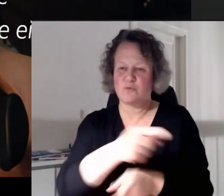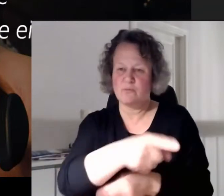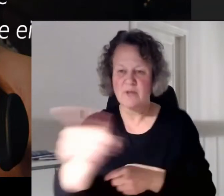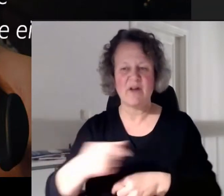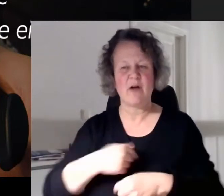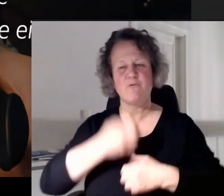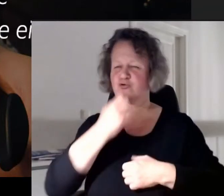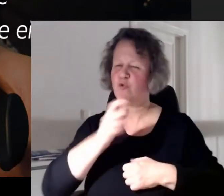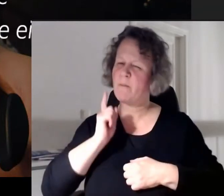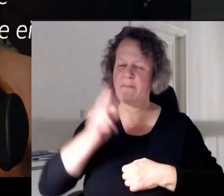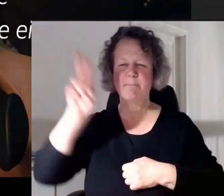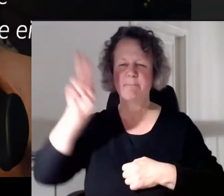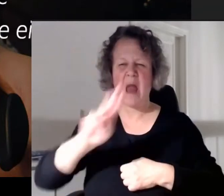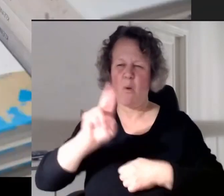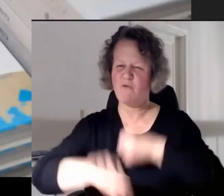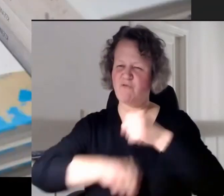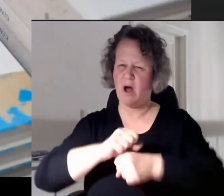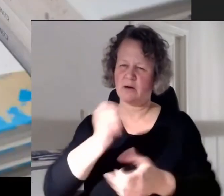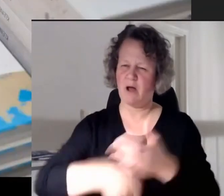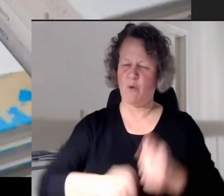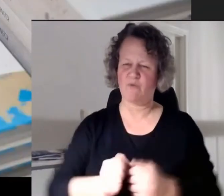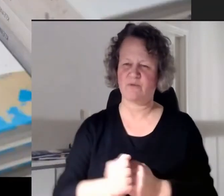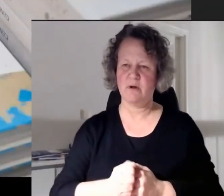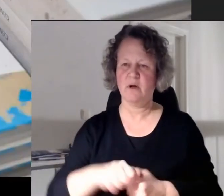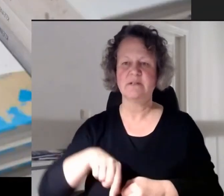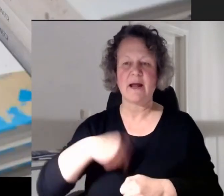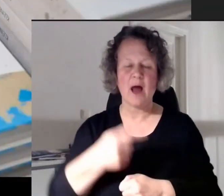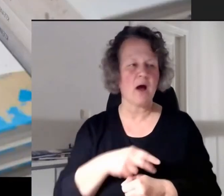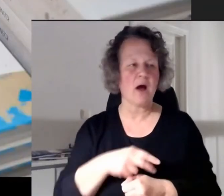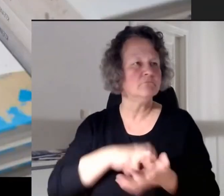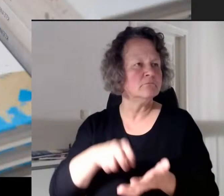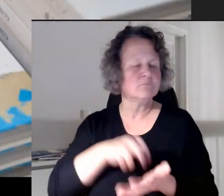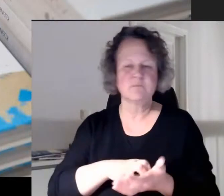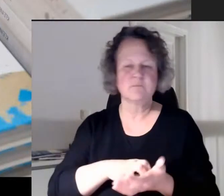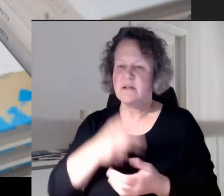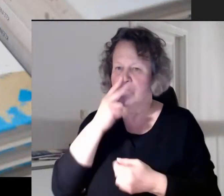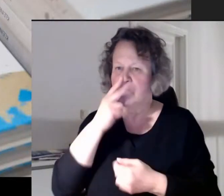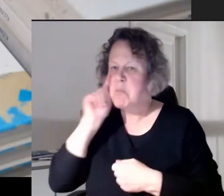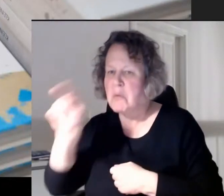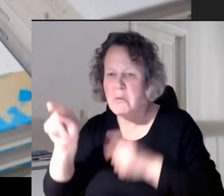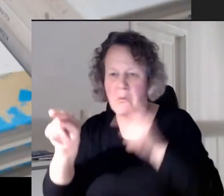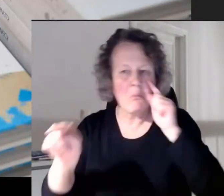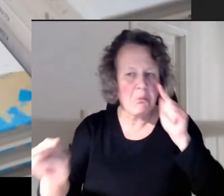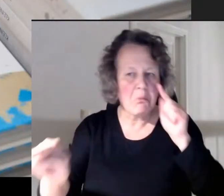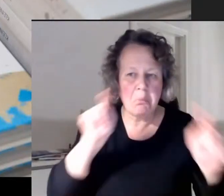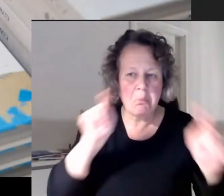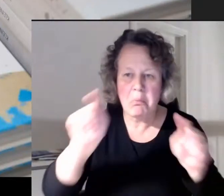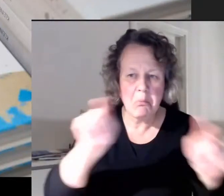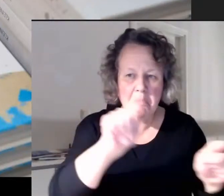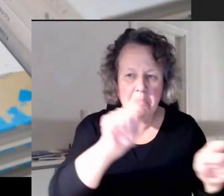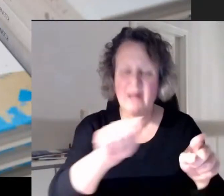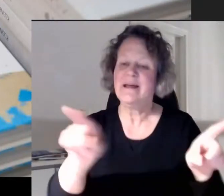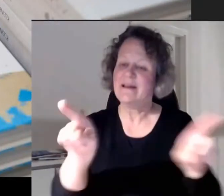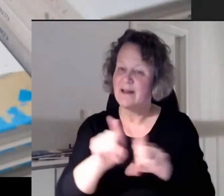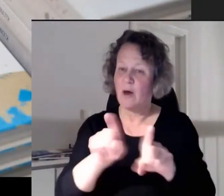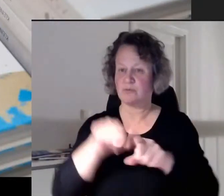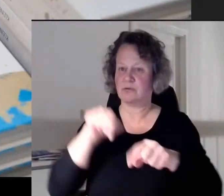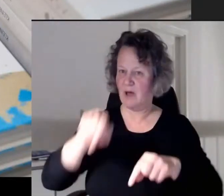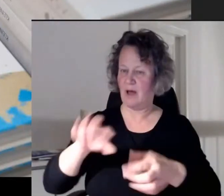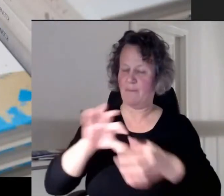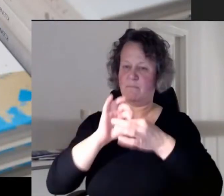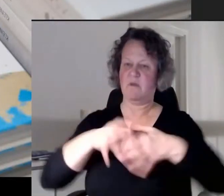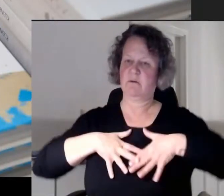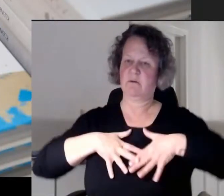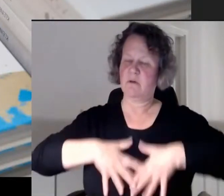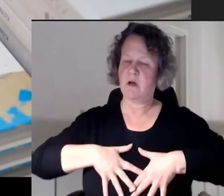for a blue bike. You see blue bikes everywhere, and what it has to do with the subject of climate change can be